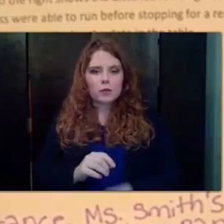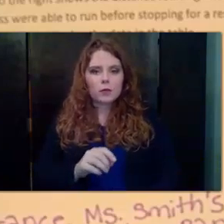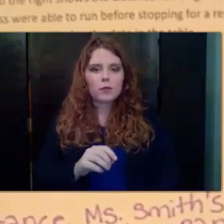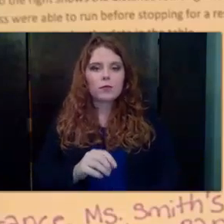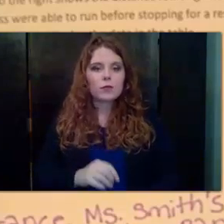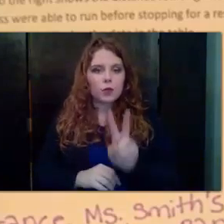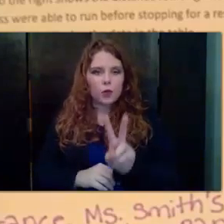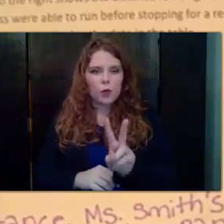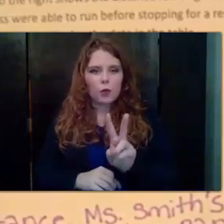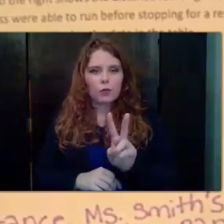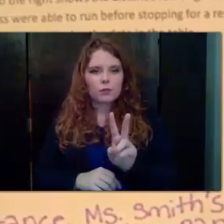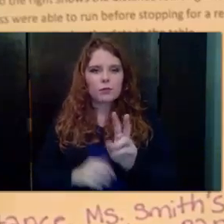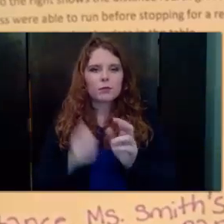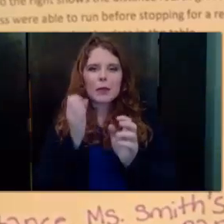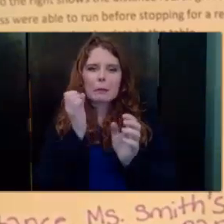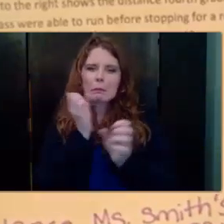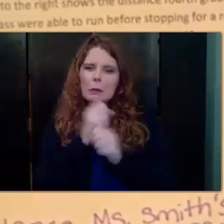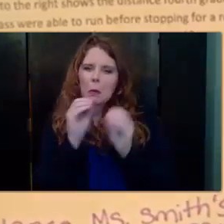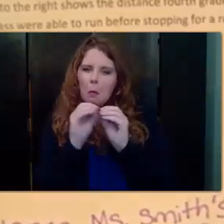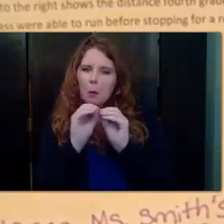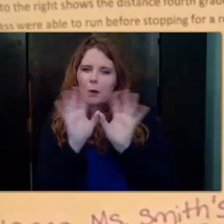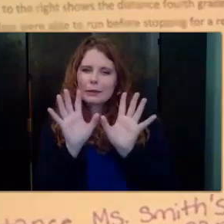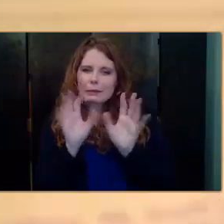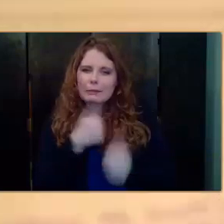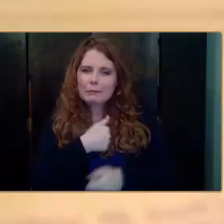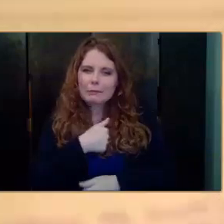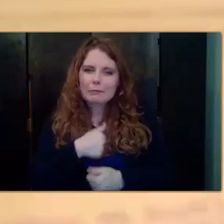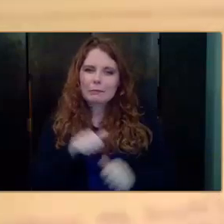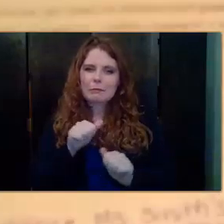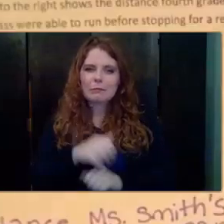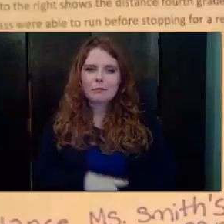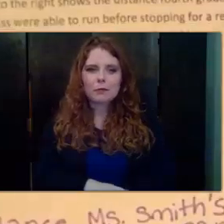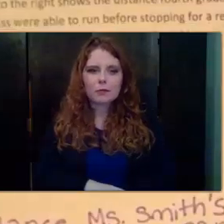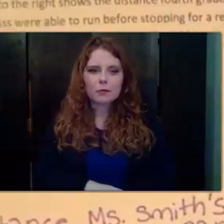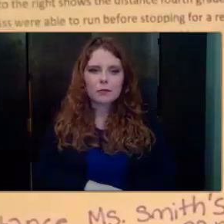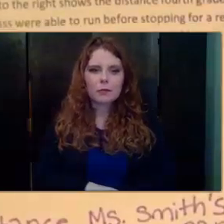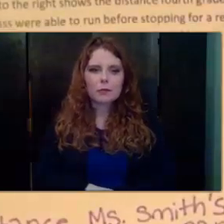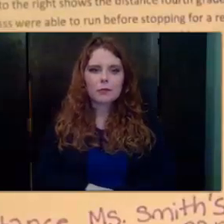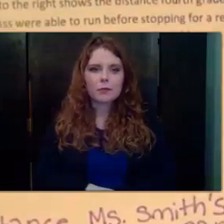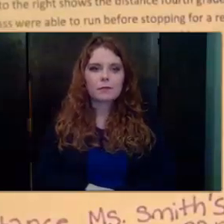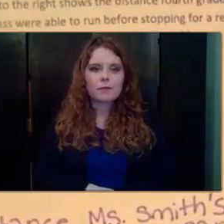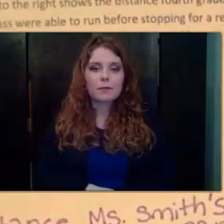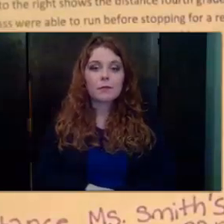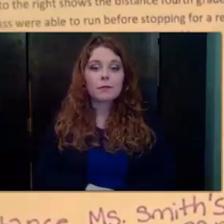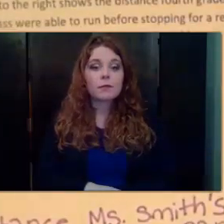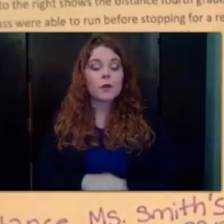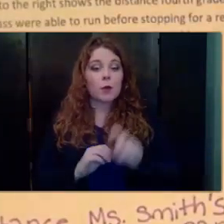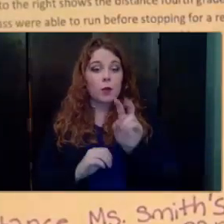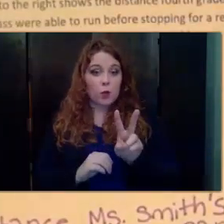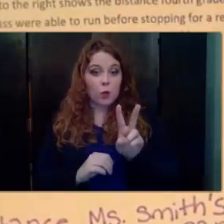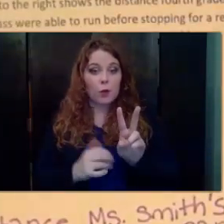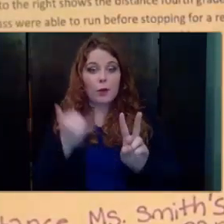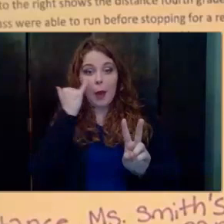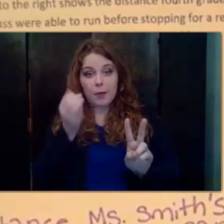2. Let me see if I can make this a little bit clearer here. Maybe that'll help. I'm at 2, and I'm going to